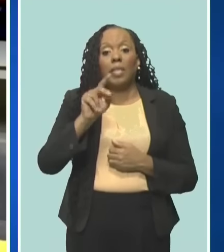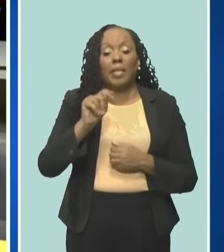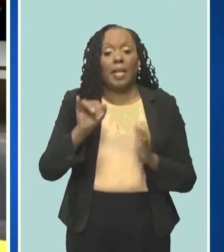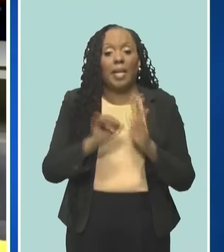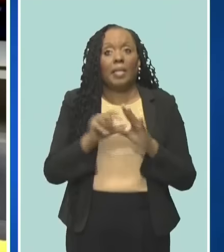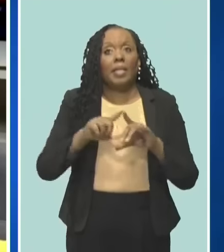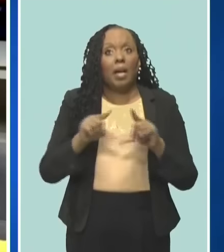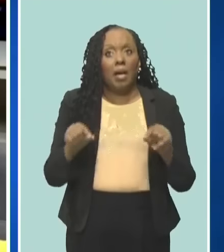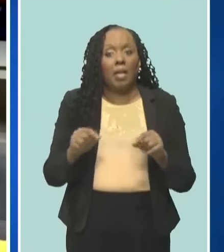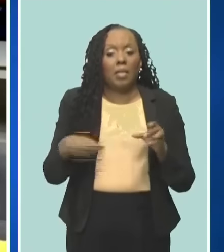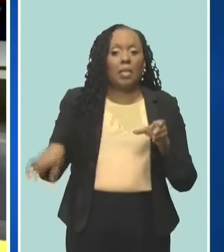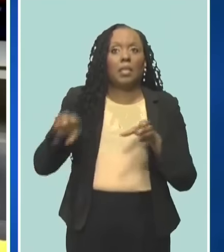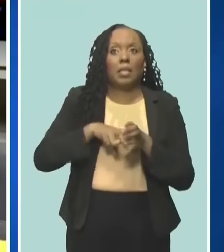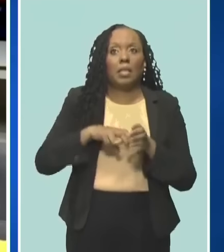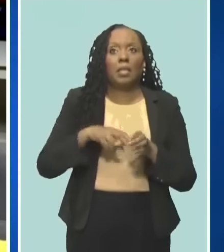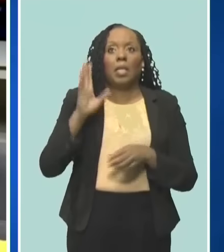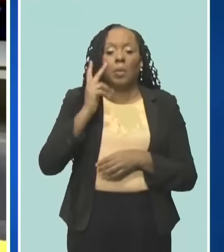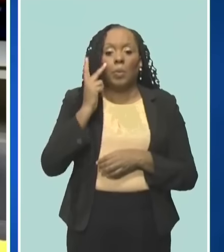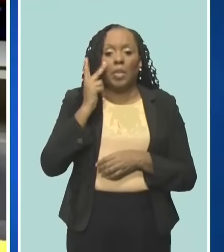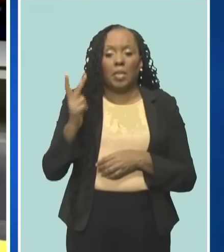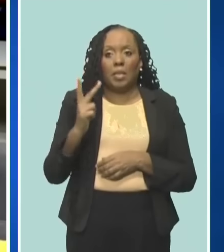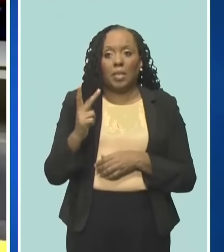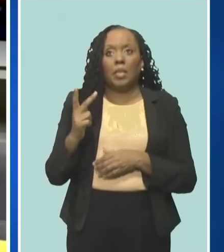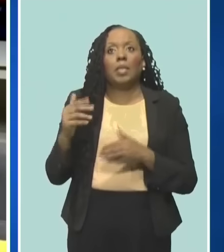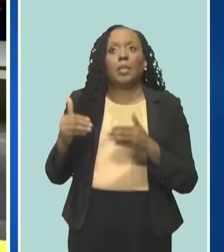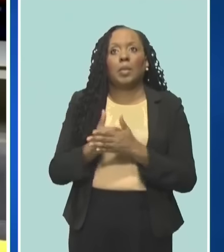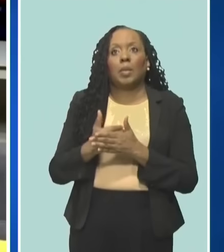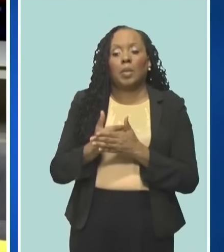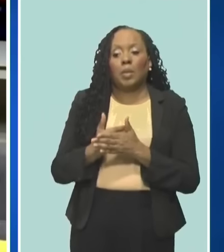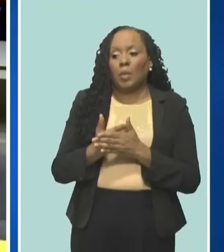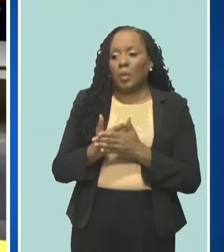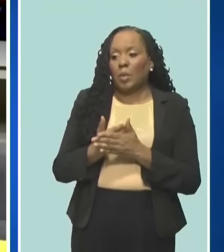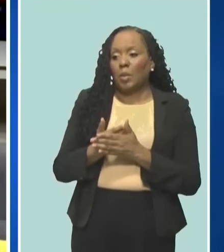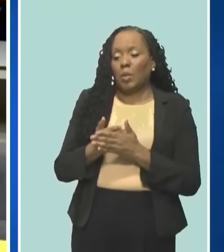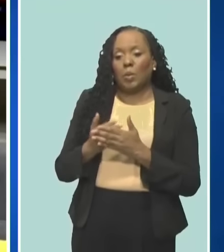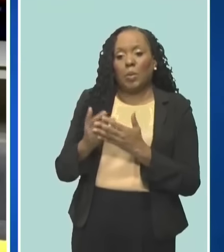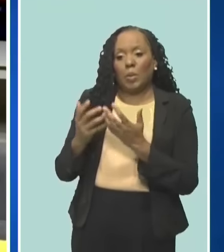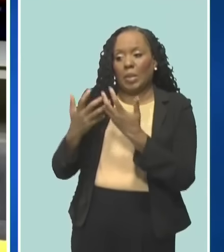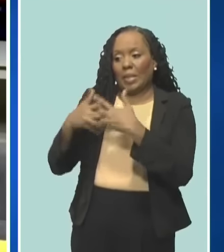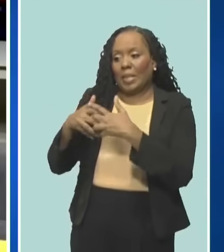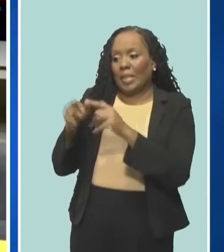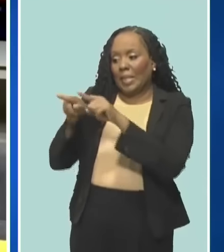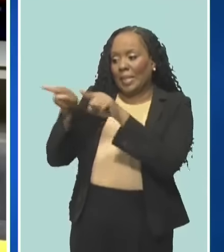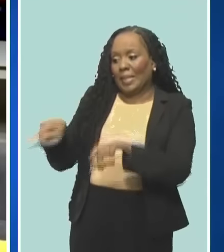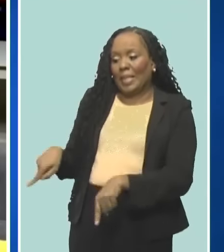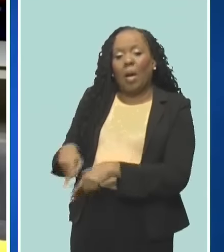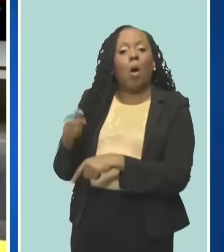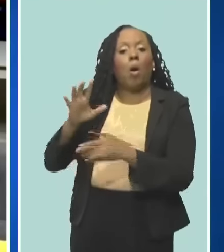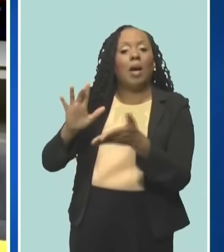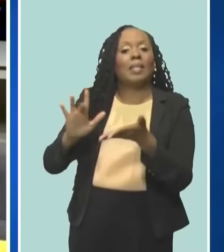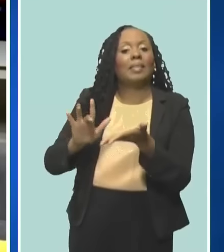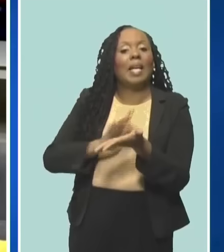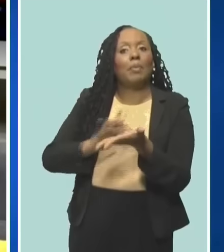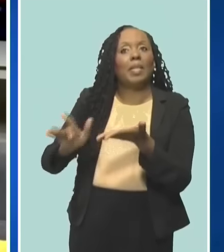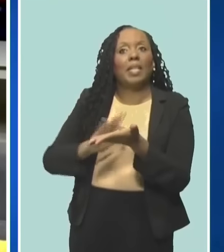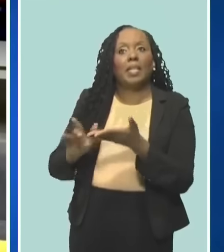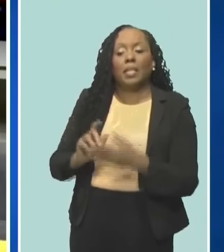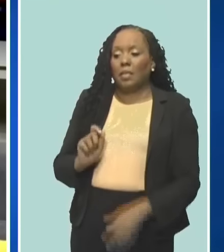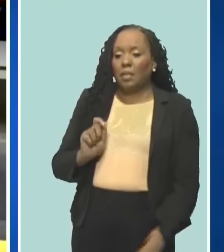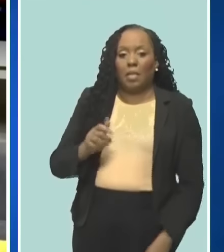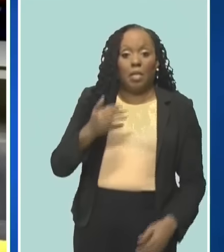those buses the new modules that are mounted on the side, or there's a tablet by the driver. You tap and you